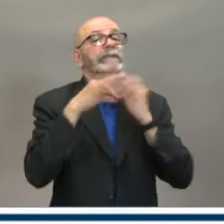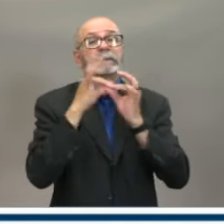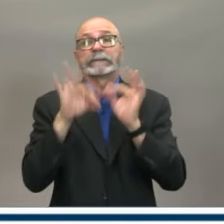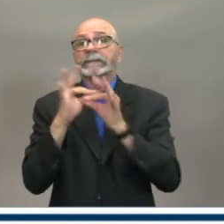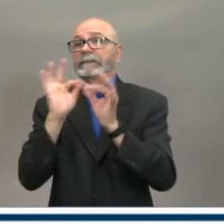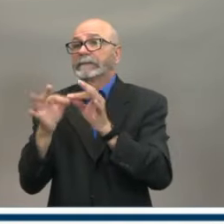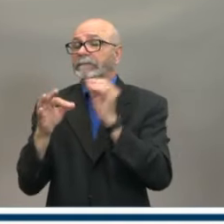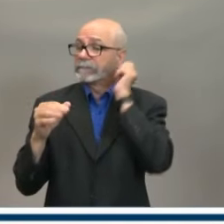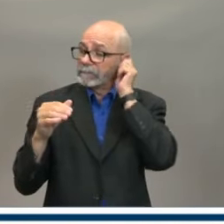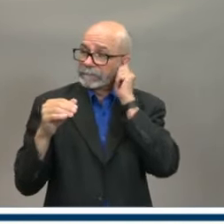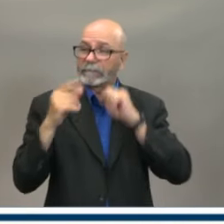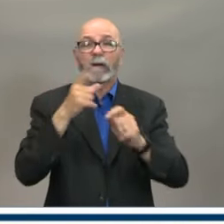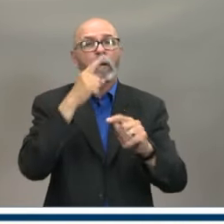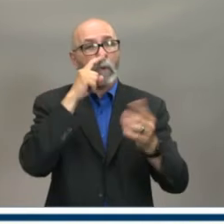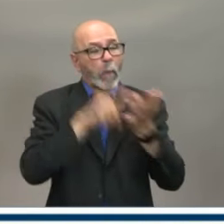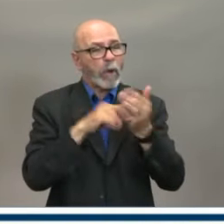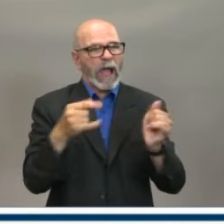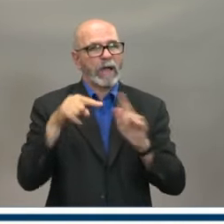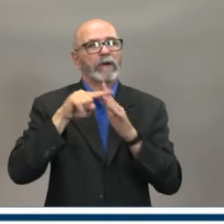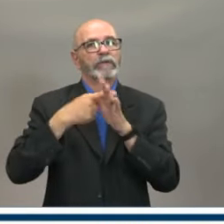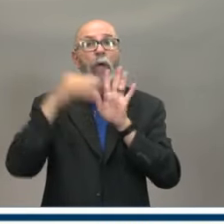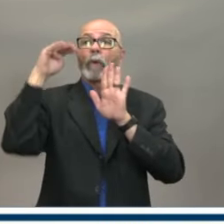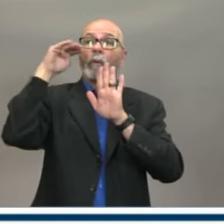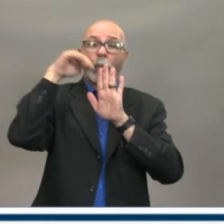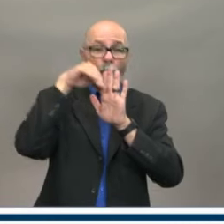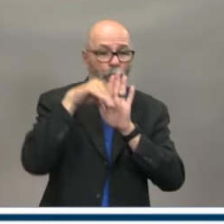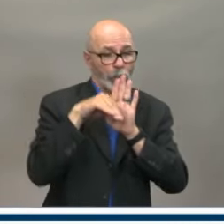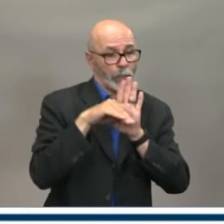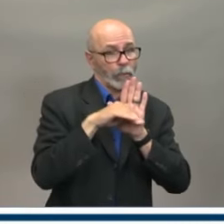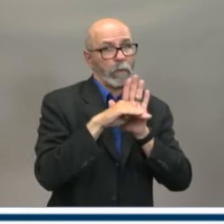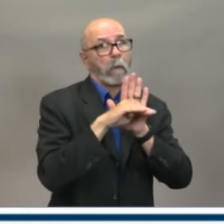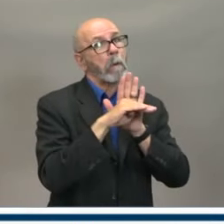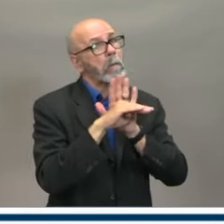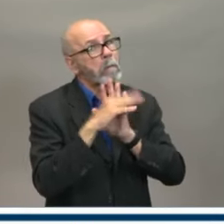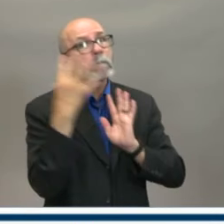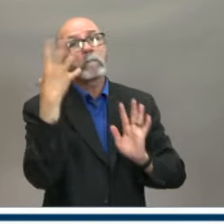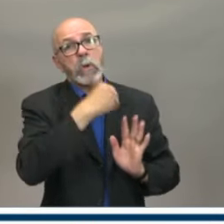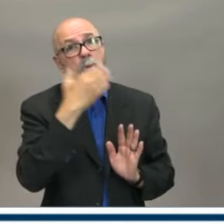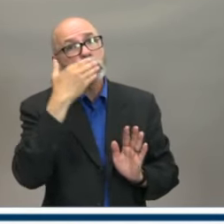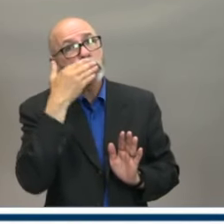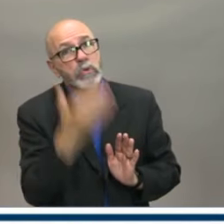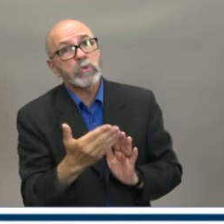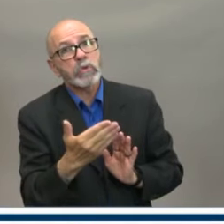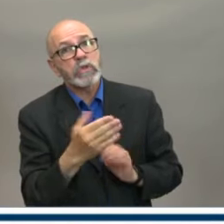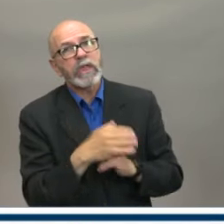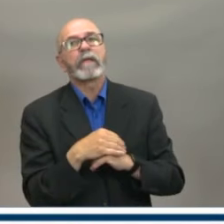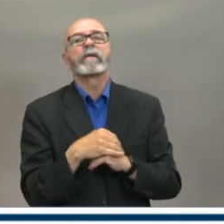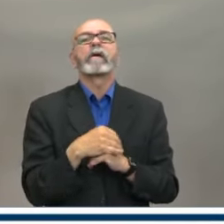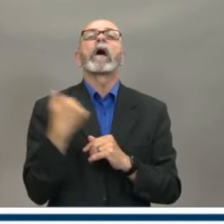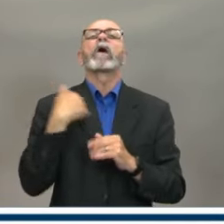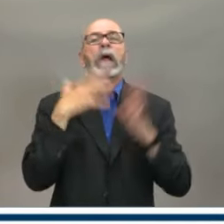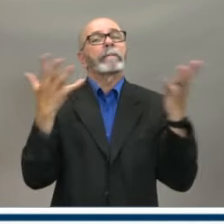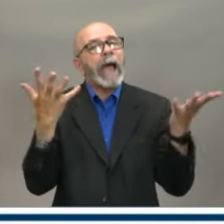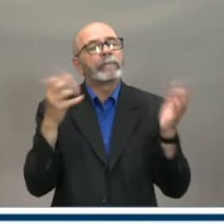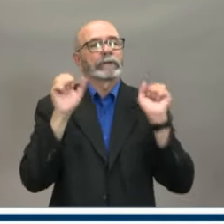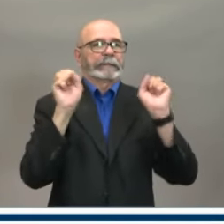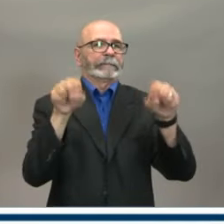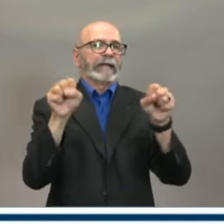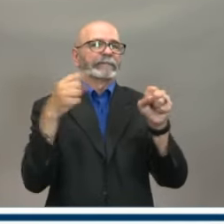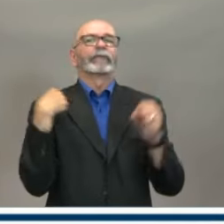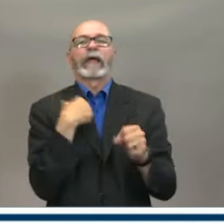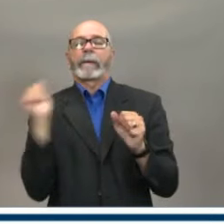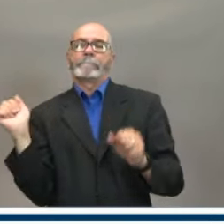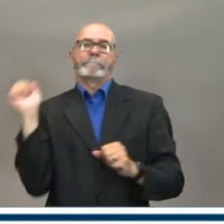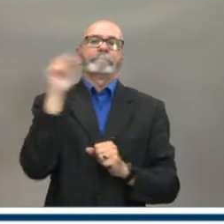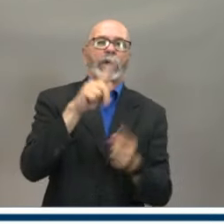positives go down. We need to continue to work to make sure that we flatten this curve so that we can move back to a life, somewhat of a normal life. So